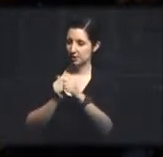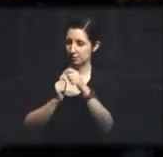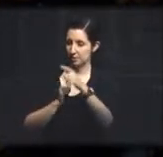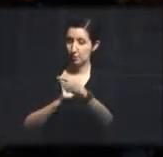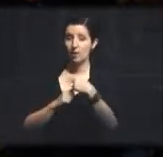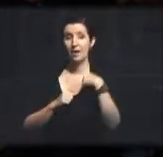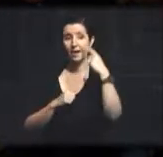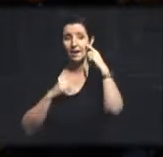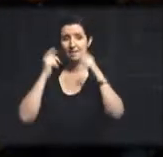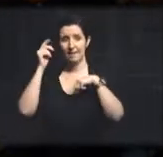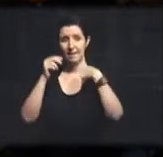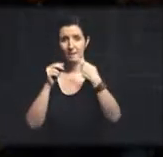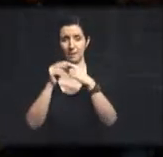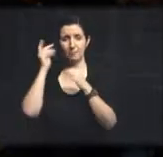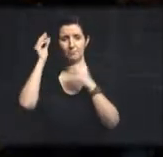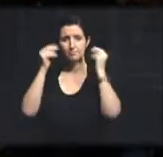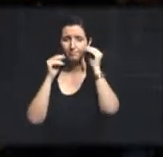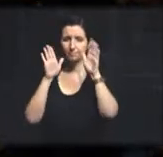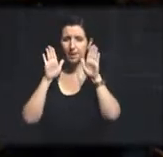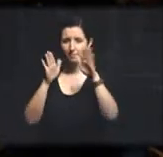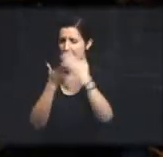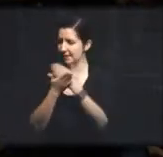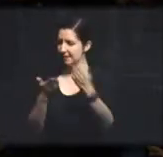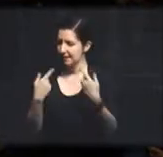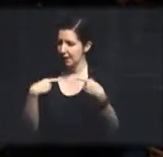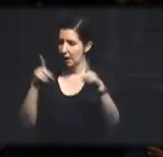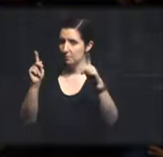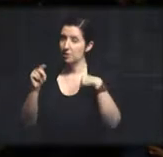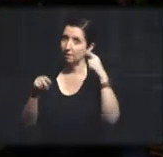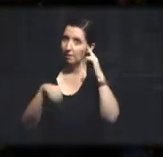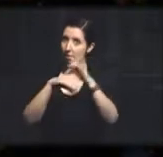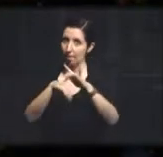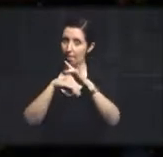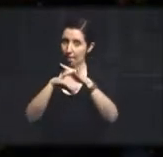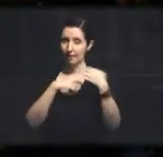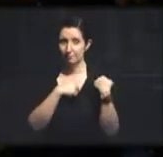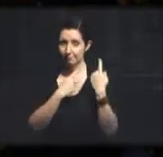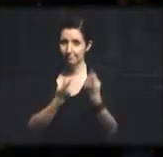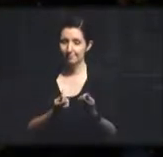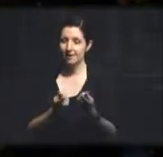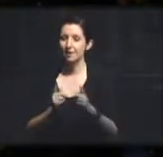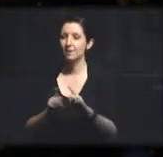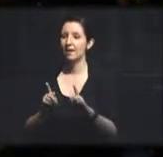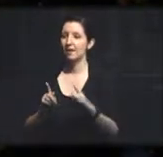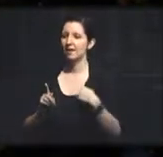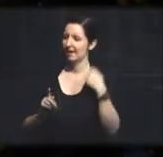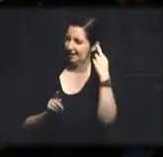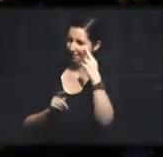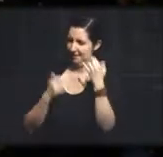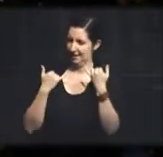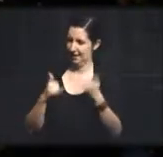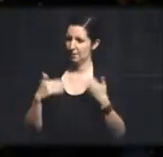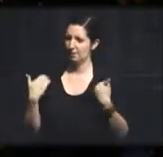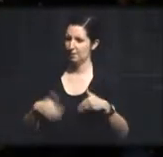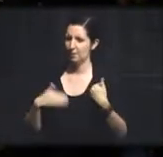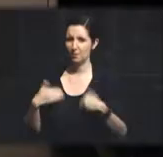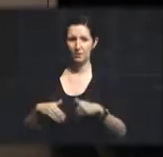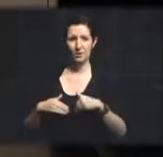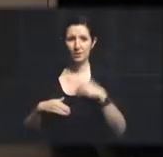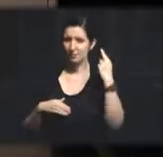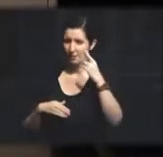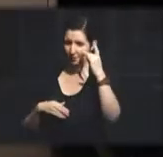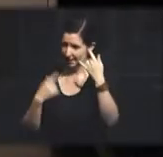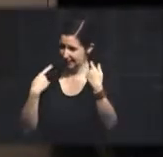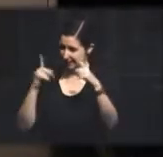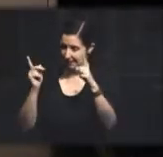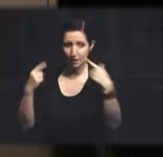we've accomplished, and I've been dwelling on this quite a bit, I realize that it's really about you. And